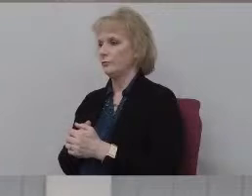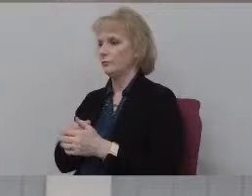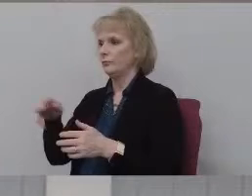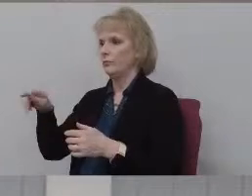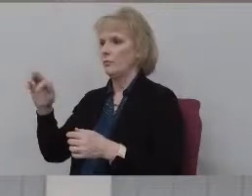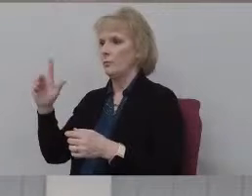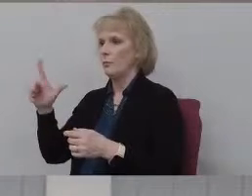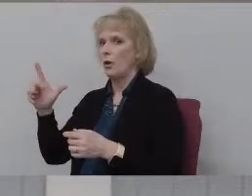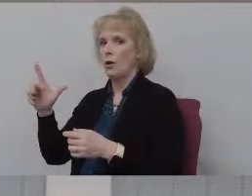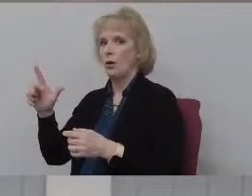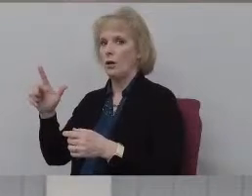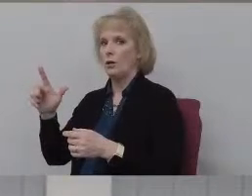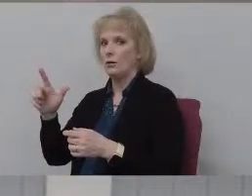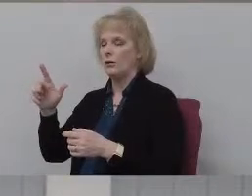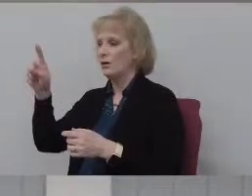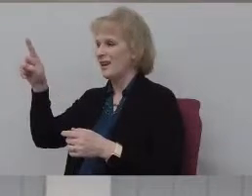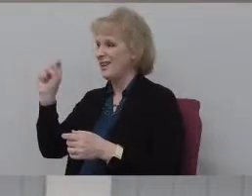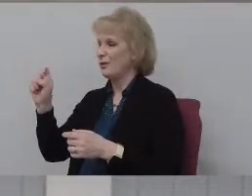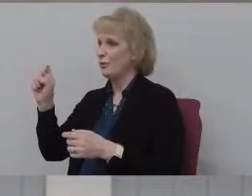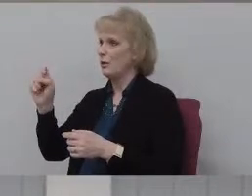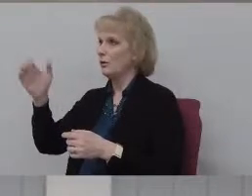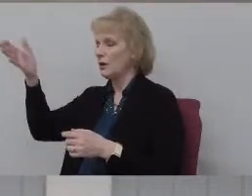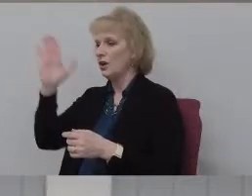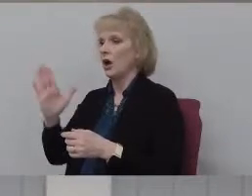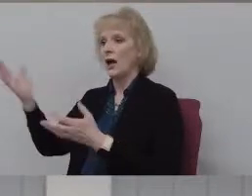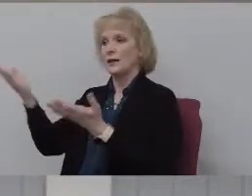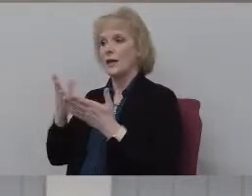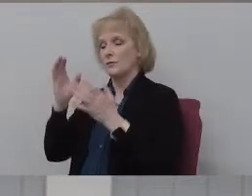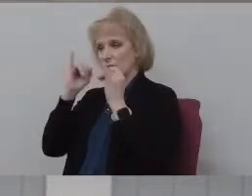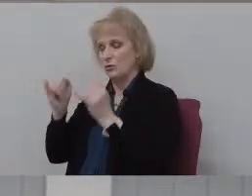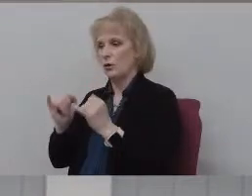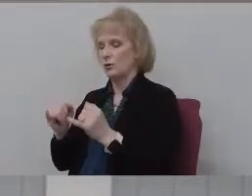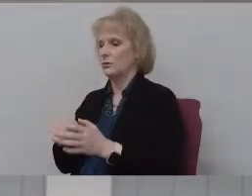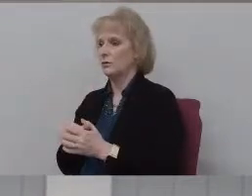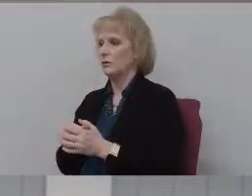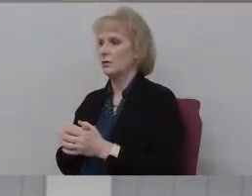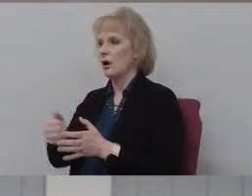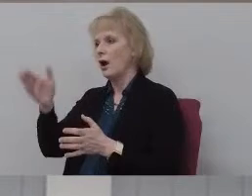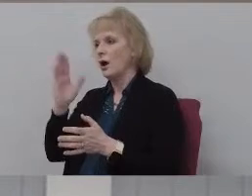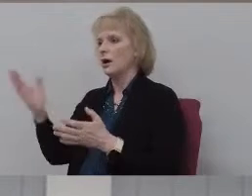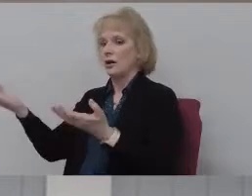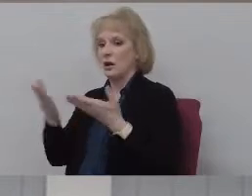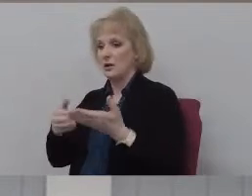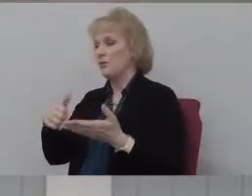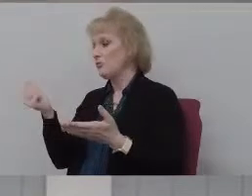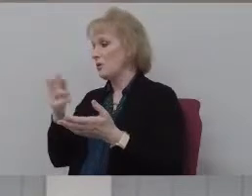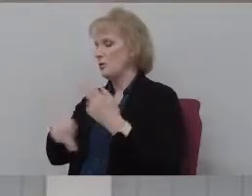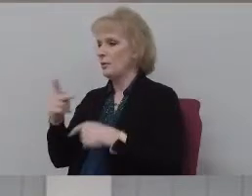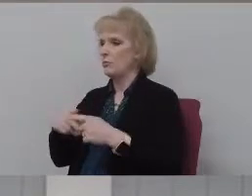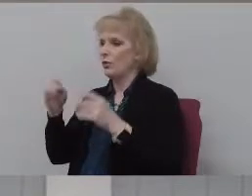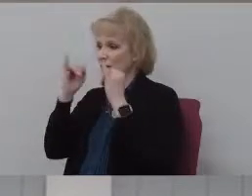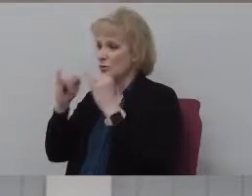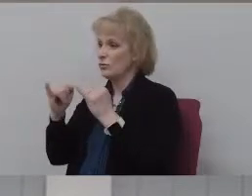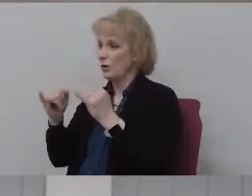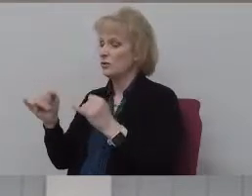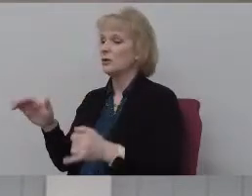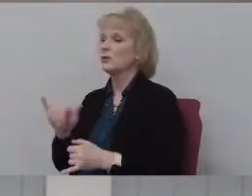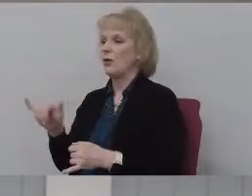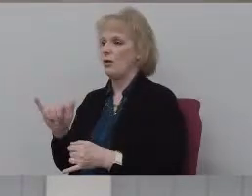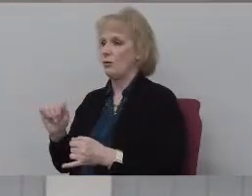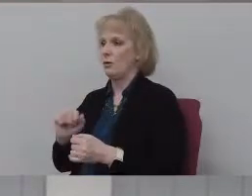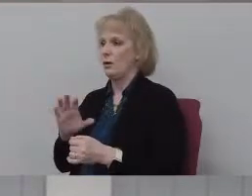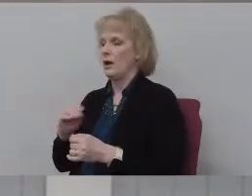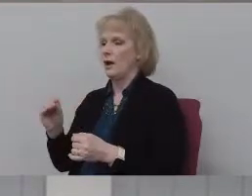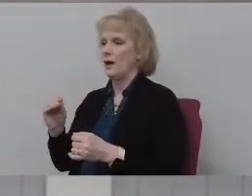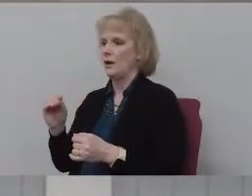Apostle Paul asked the question, God gave him some instructions, but God gave other people instructions on what He'd have them to do, and I think there's something for all of us to